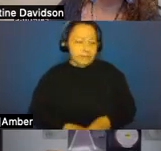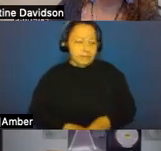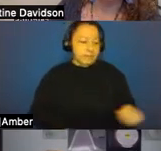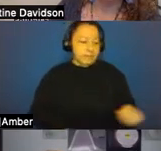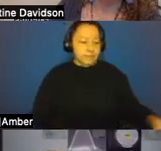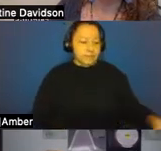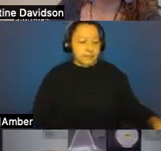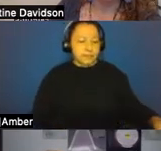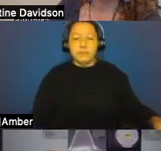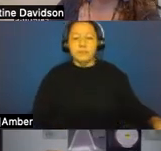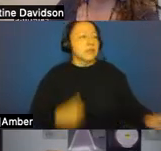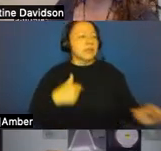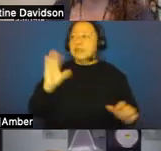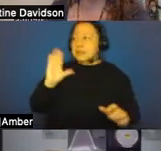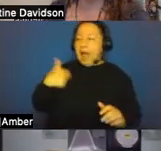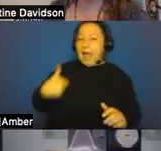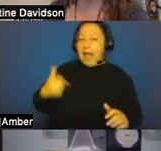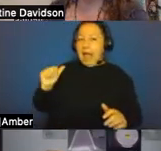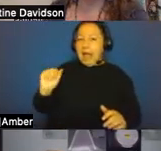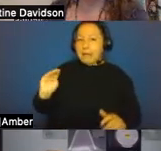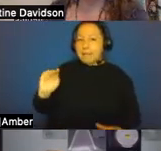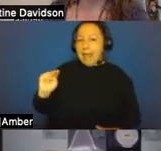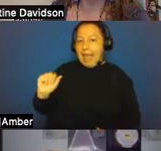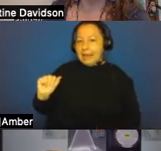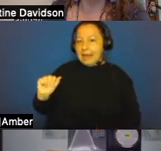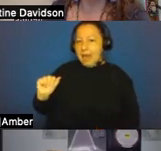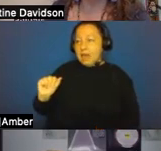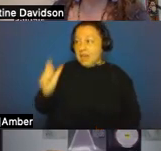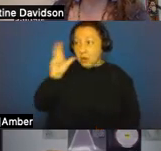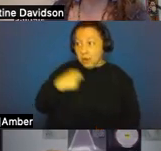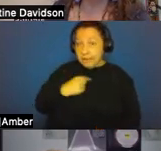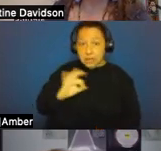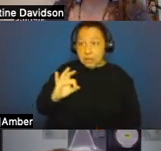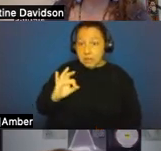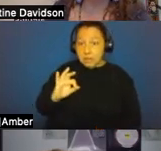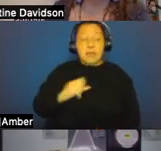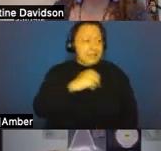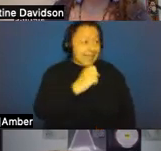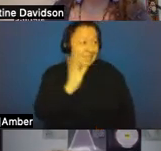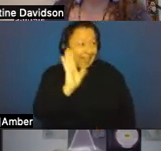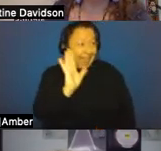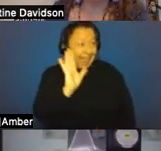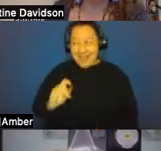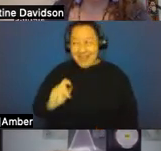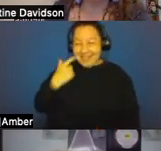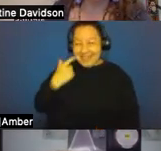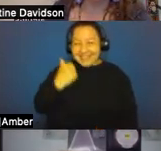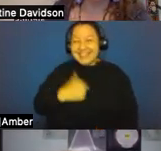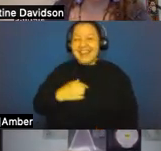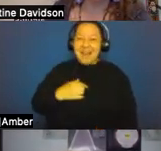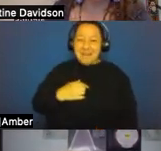Hi, I'm Anna. Can you guys hear me? Yeah, hi. Okay. I think